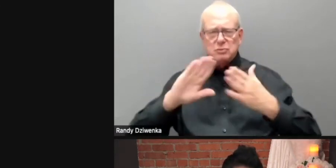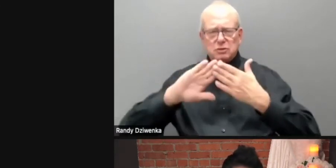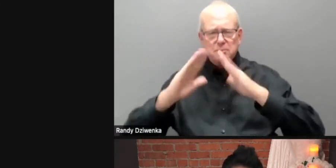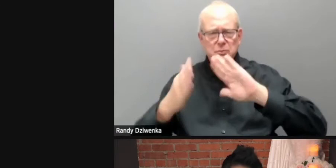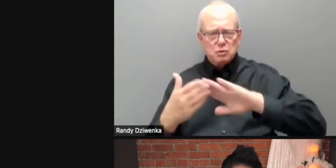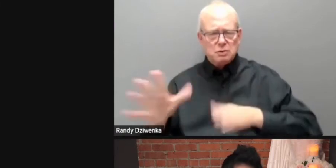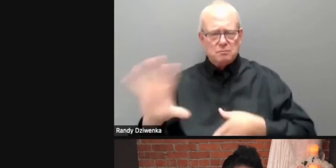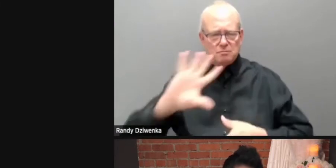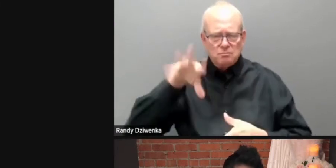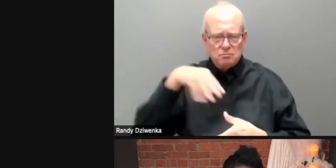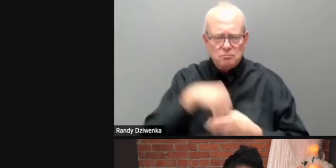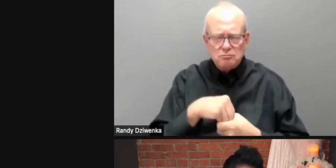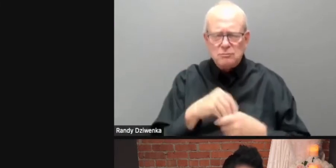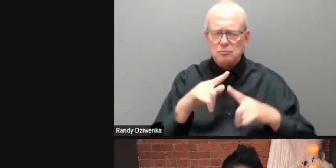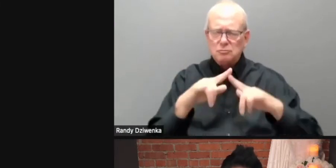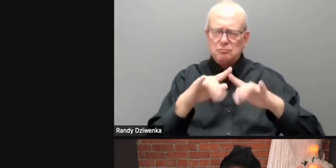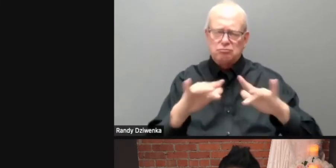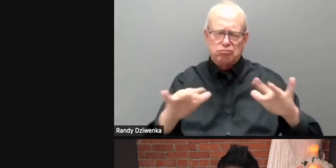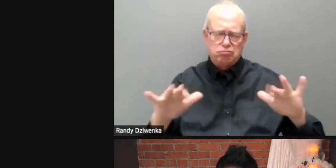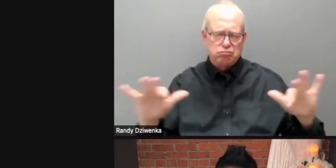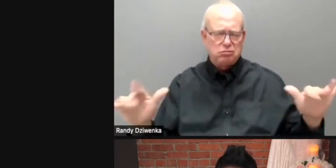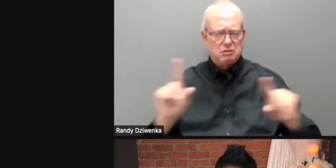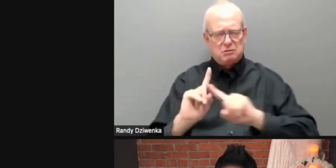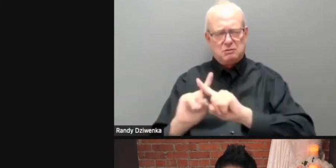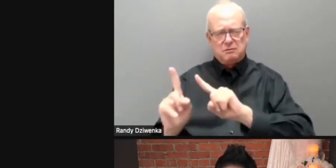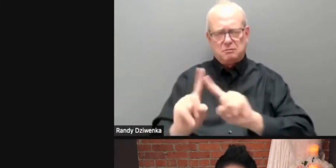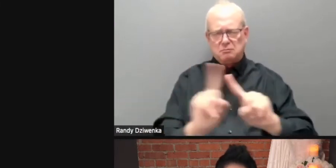of change can shape the city for the future.